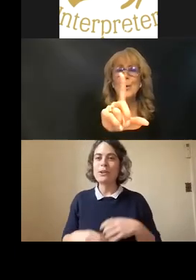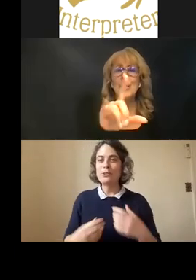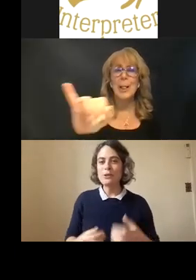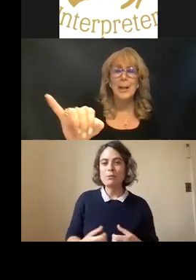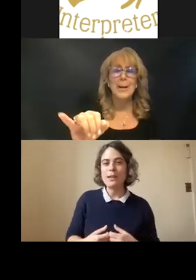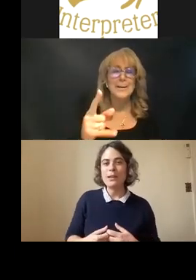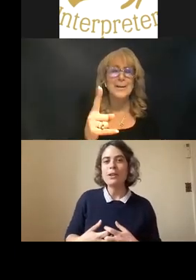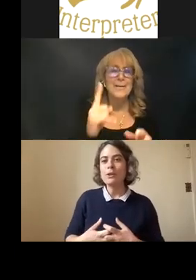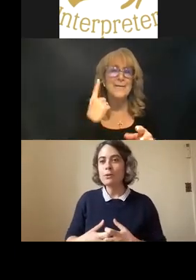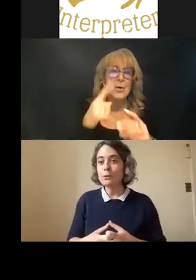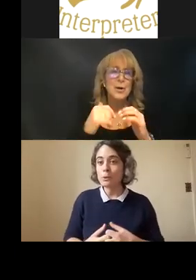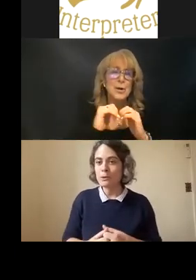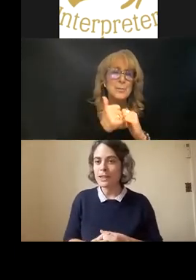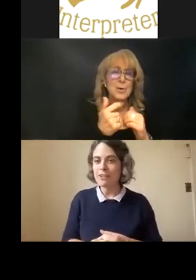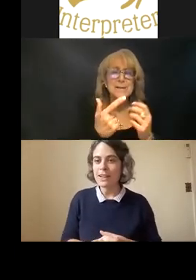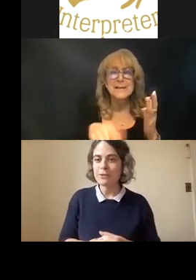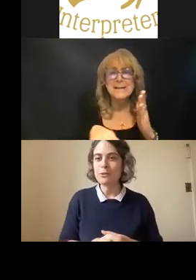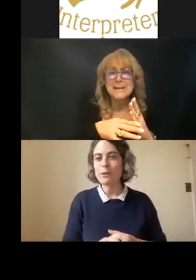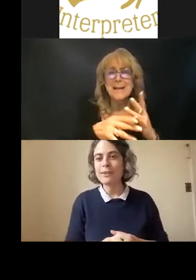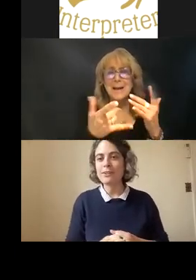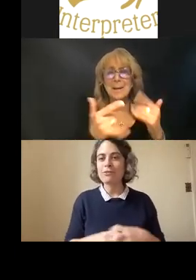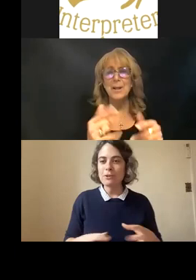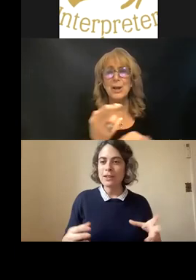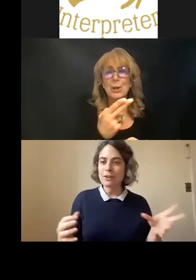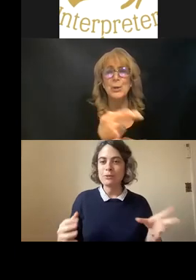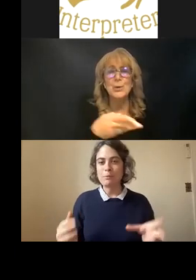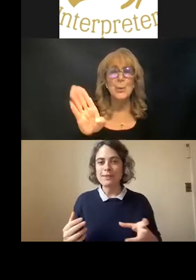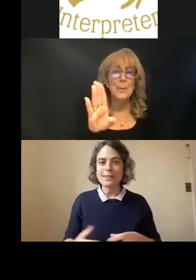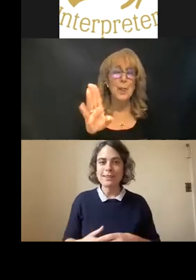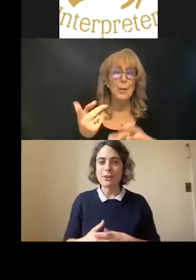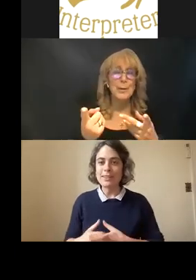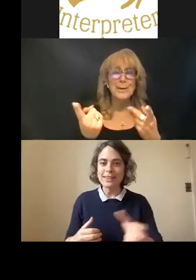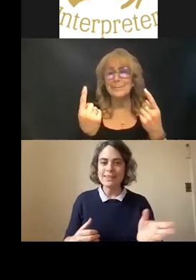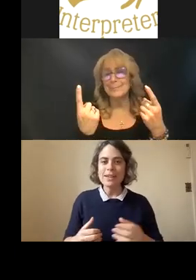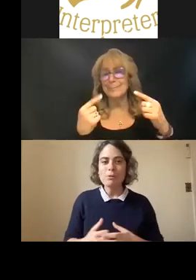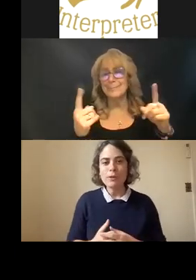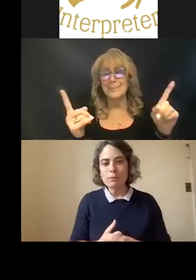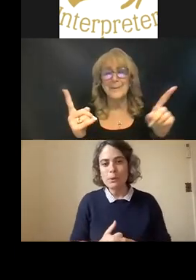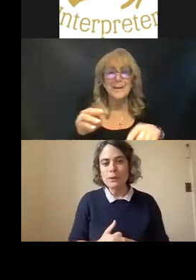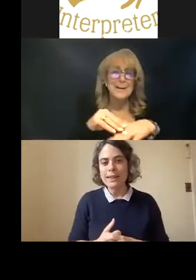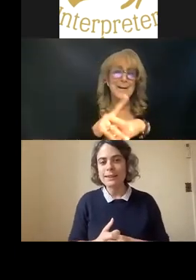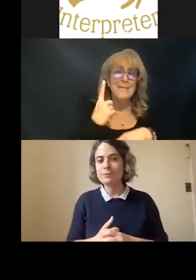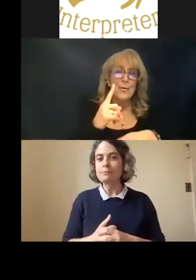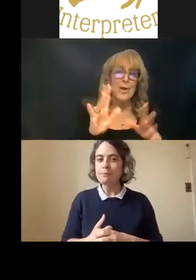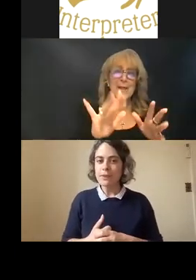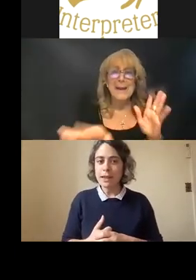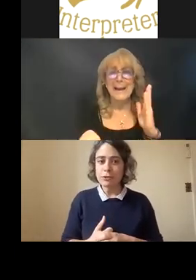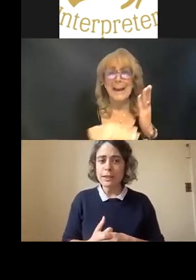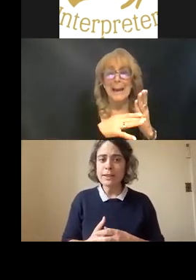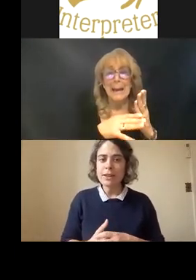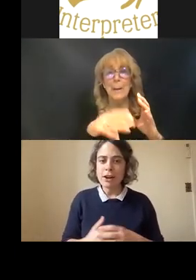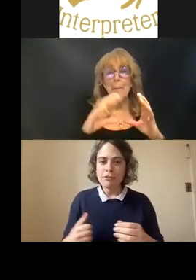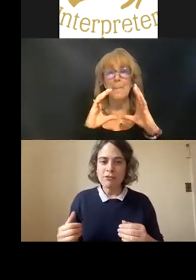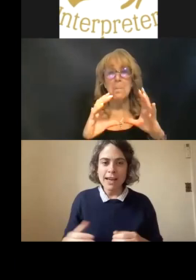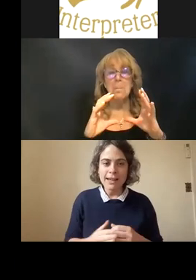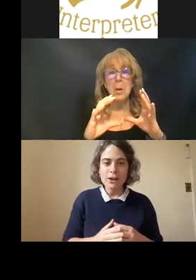example, soccer player use the Bernoulli effect to create these very dramatic kicks where the ball can